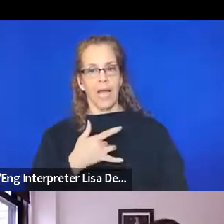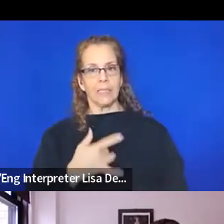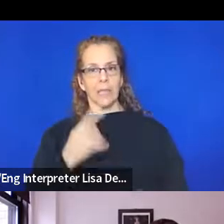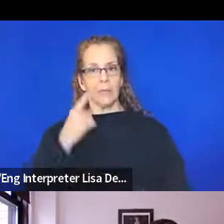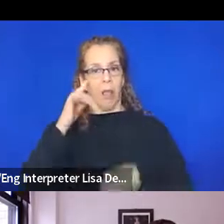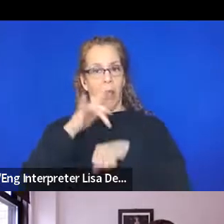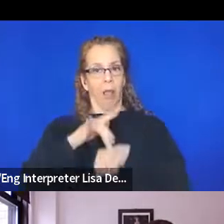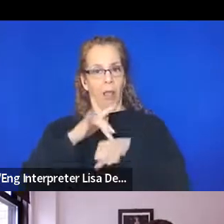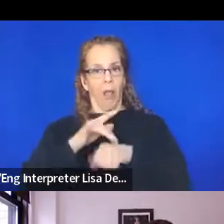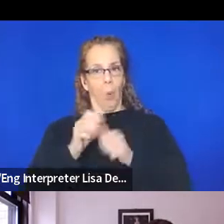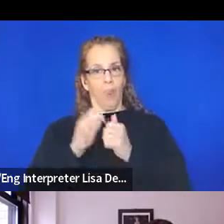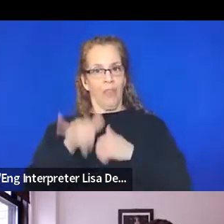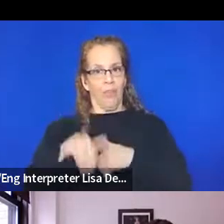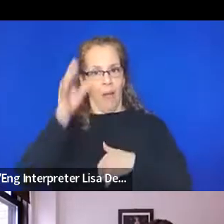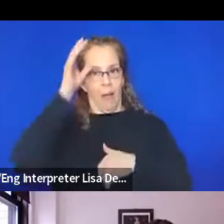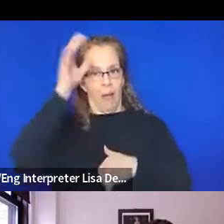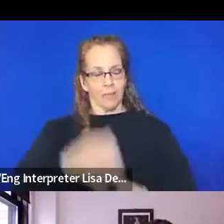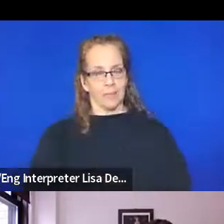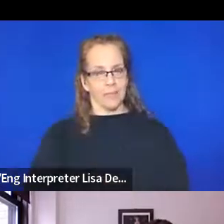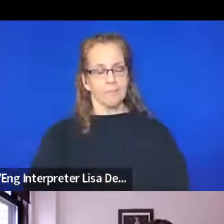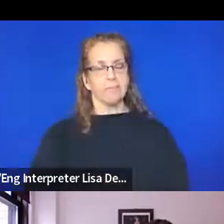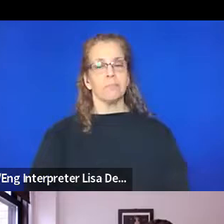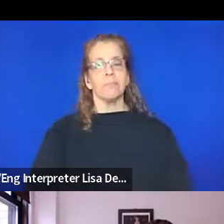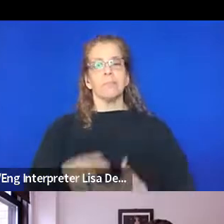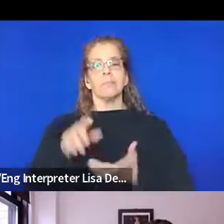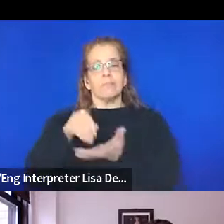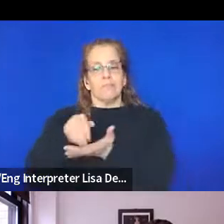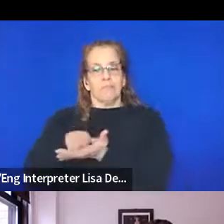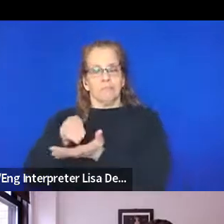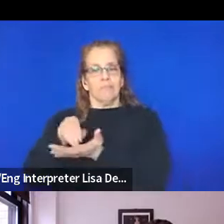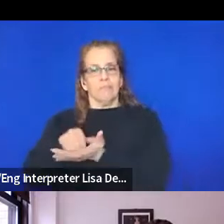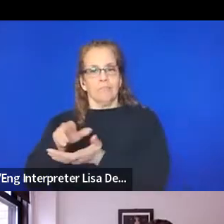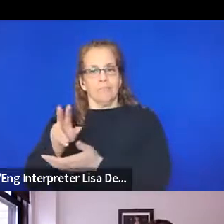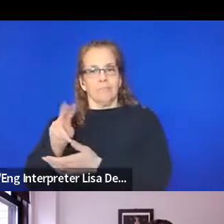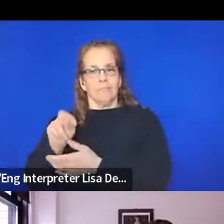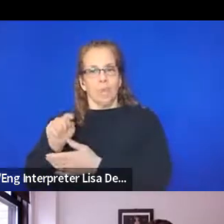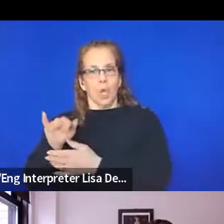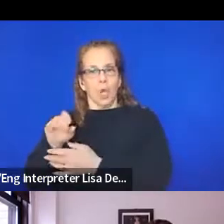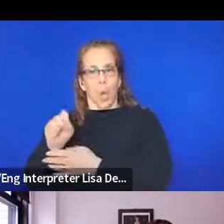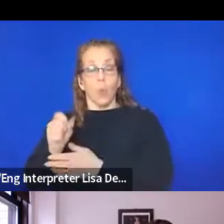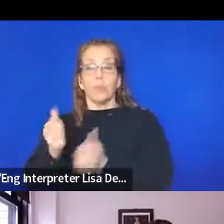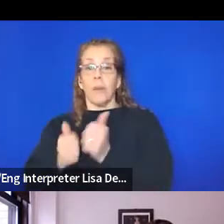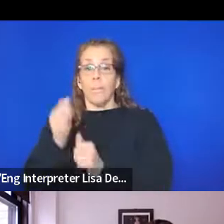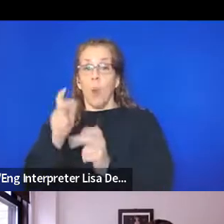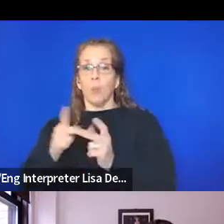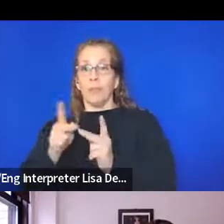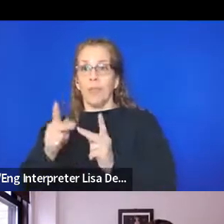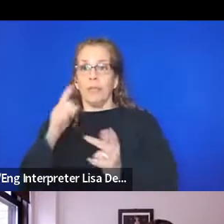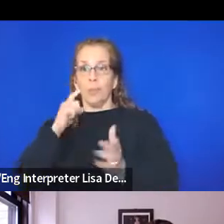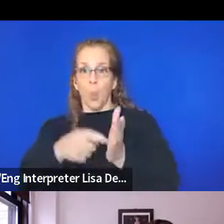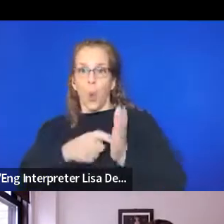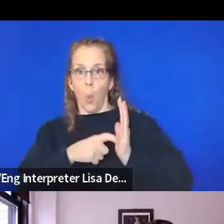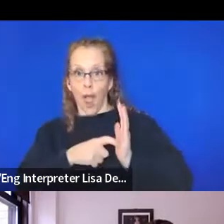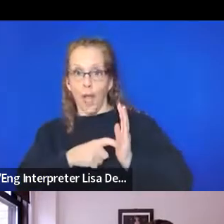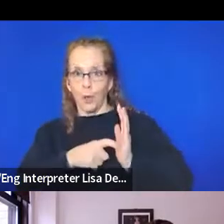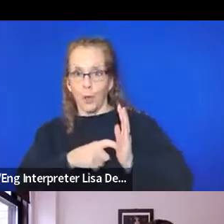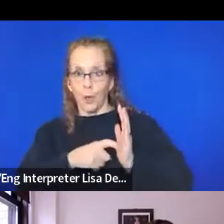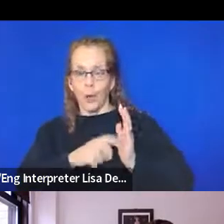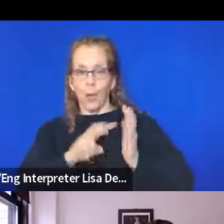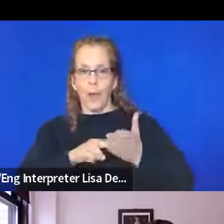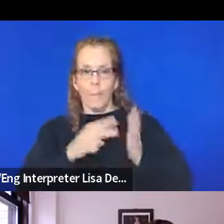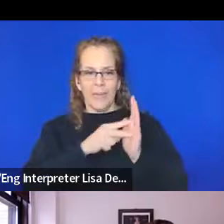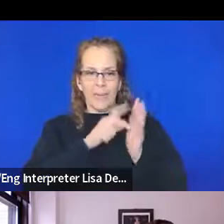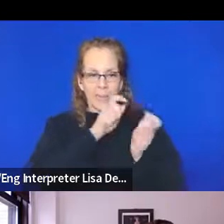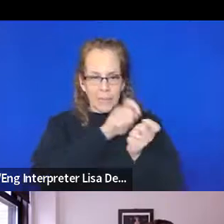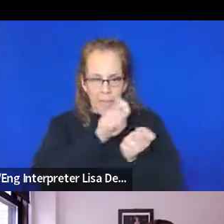financial footnotes. And which, for most places that require them means the act of doing the character count to get everything